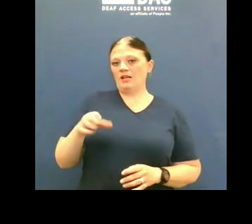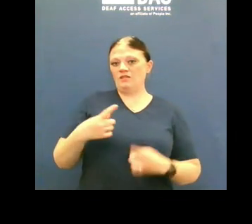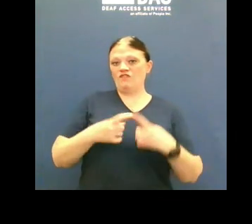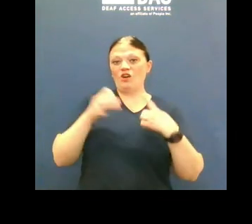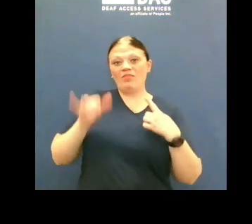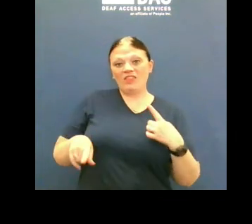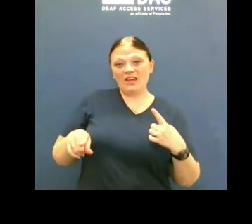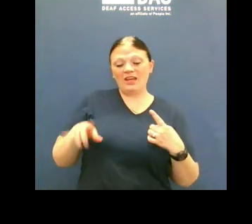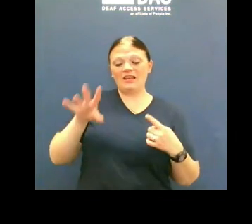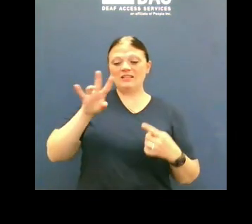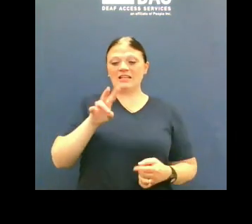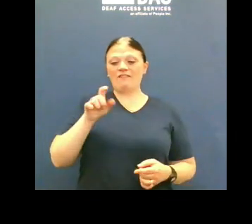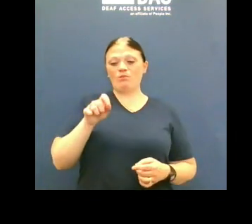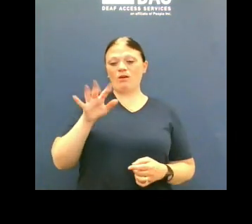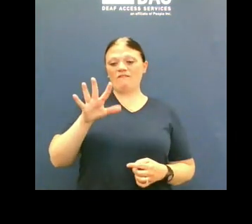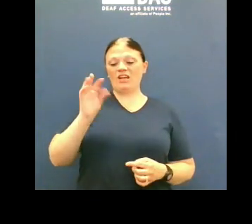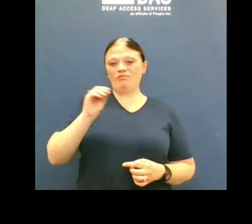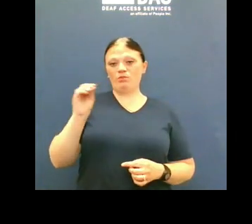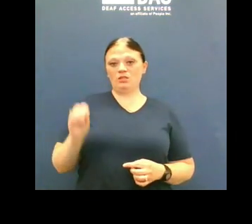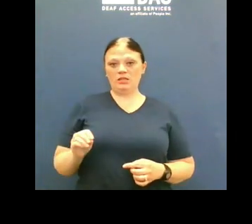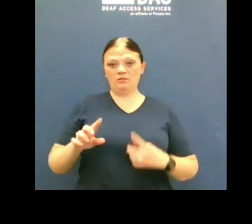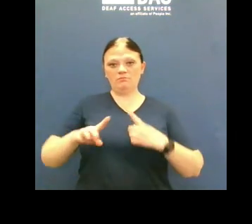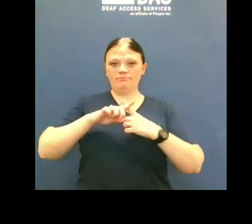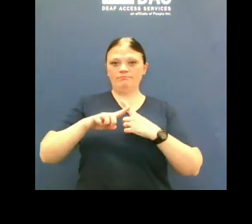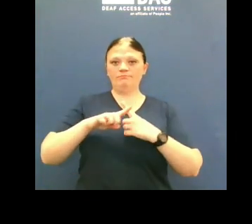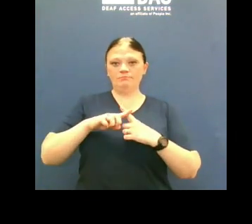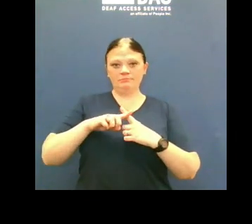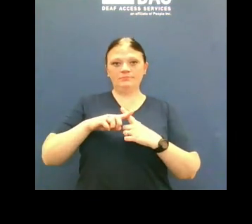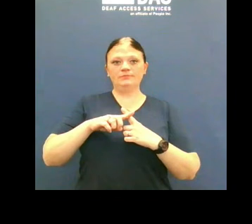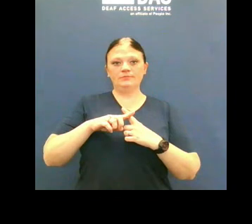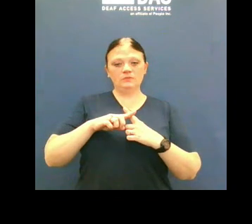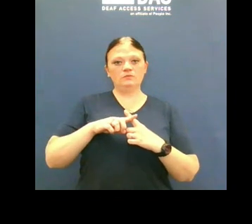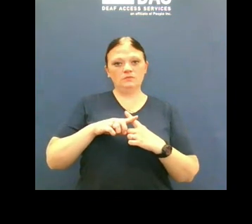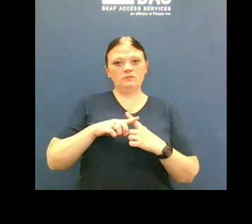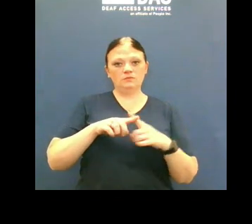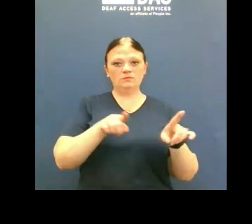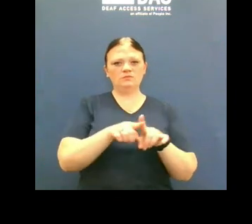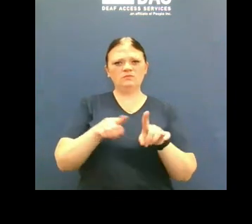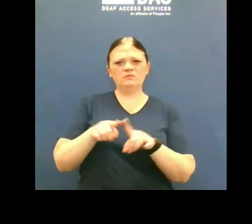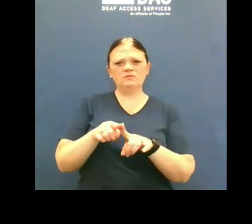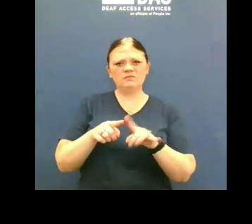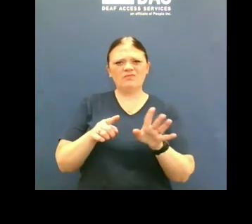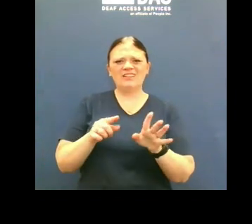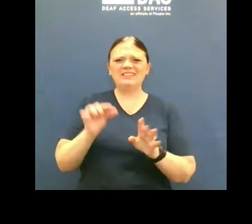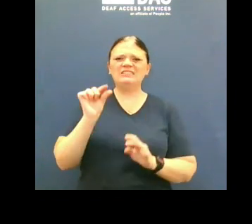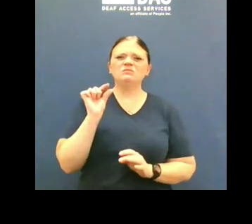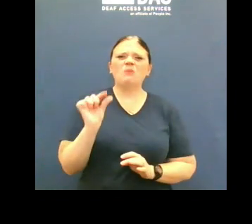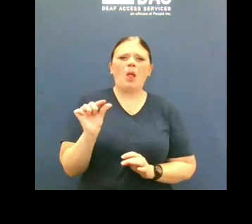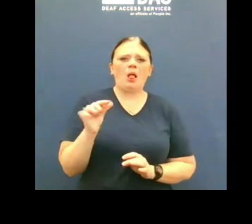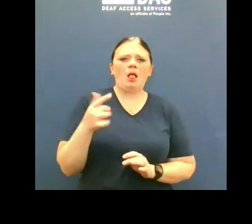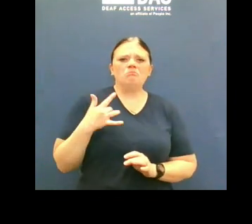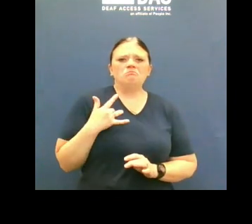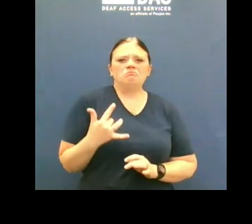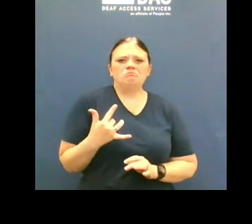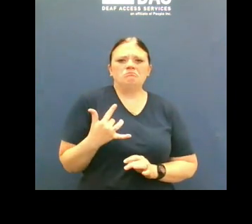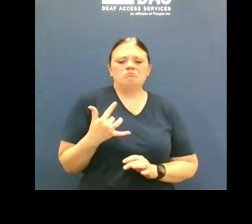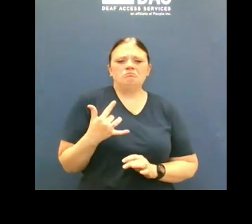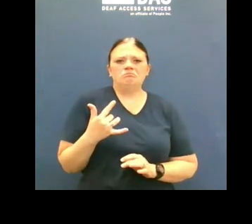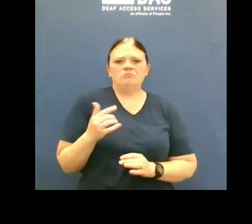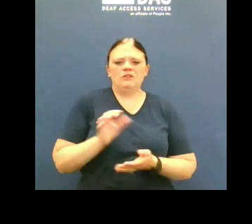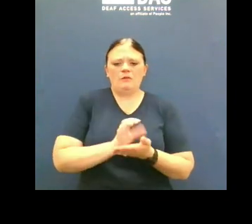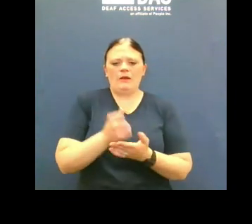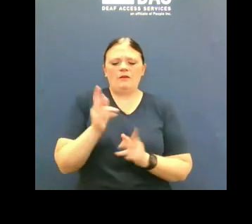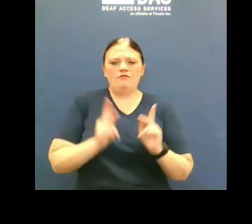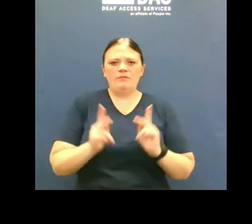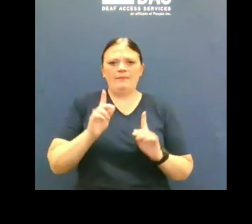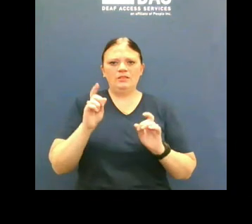those, 7.5% have been positive. You can see there's also it's just a small trend of a smaller proportion of people